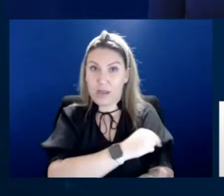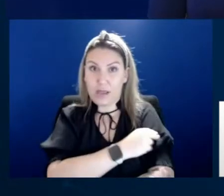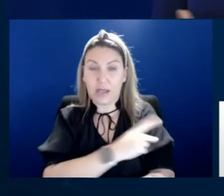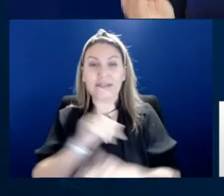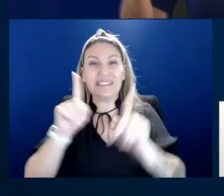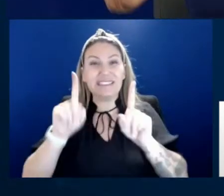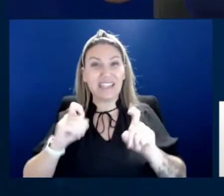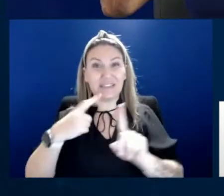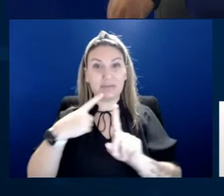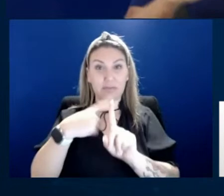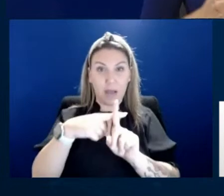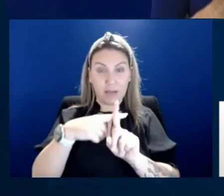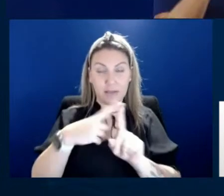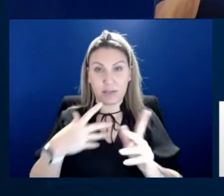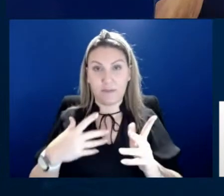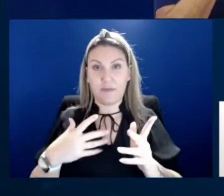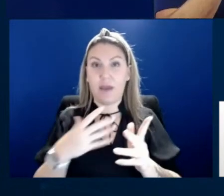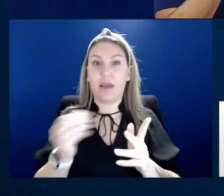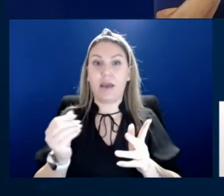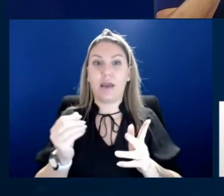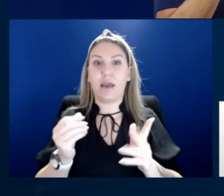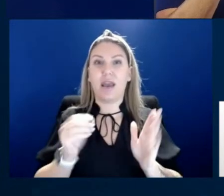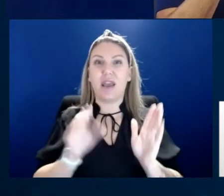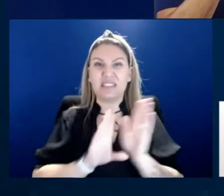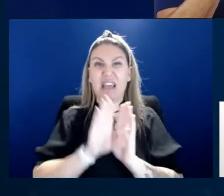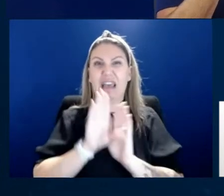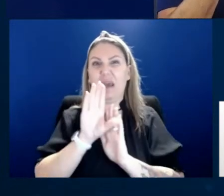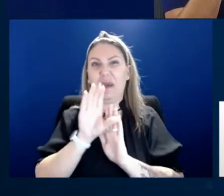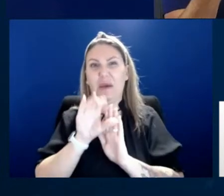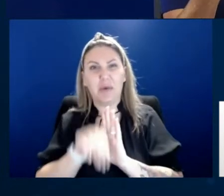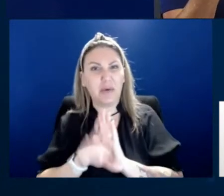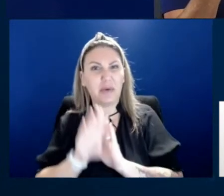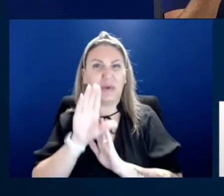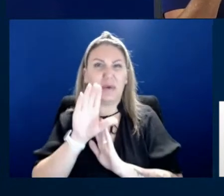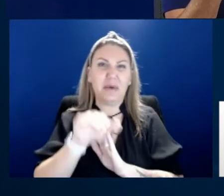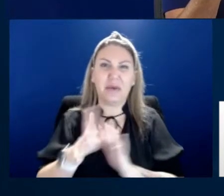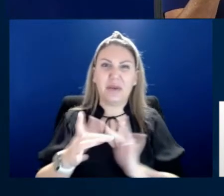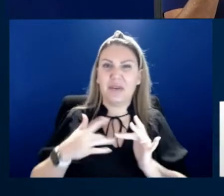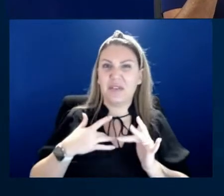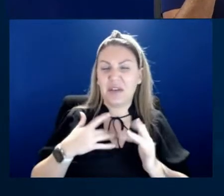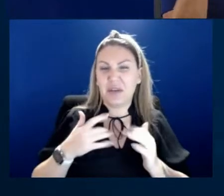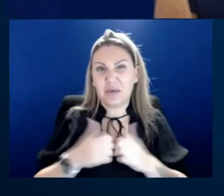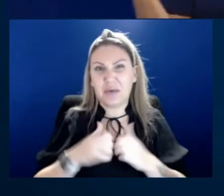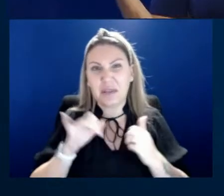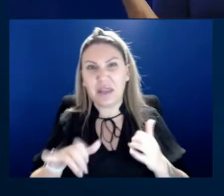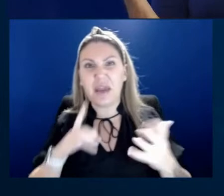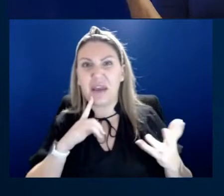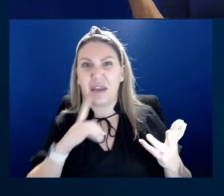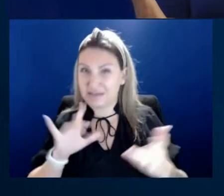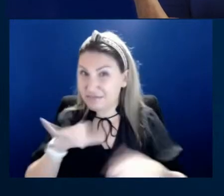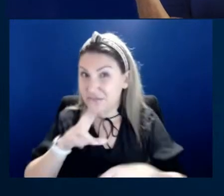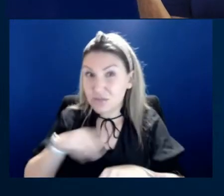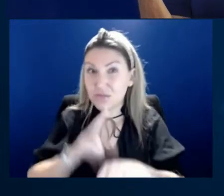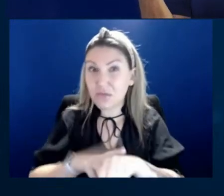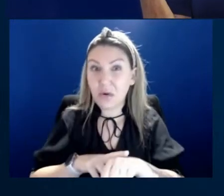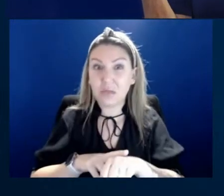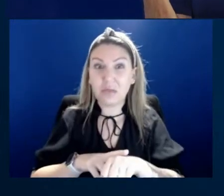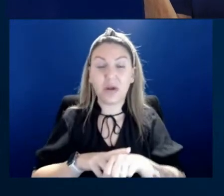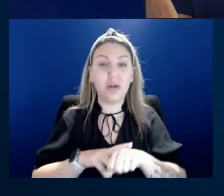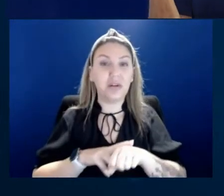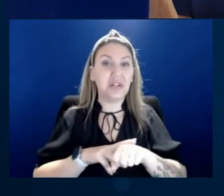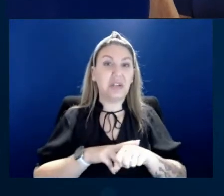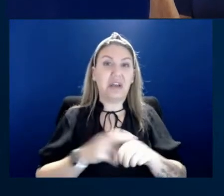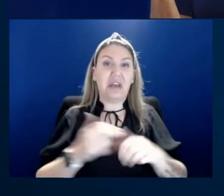and they talk about this kind of a little bit of a roller coaster that you go with that. So that's sort of normal. Have a lot of headaches